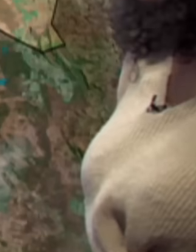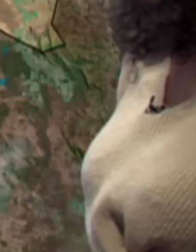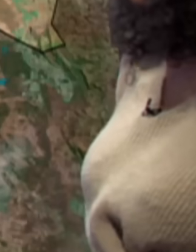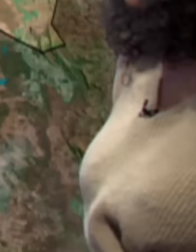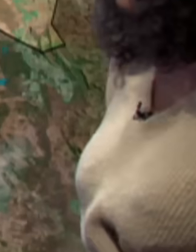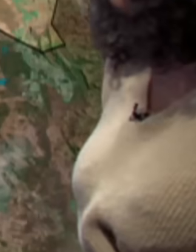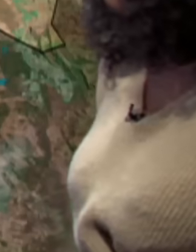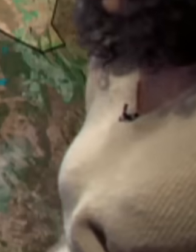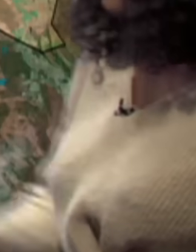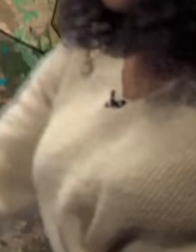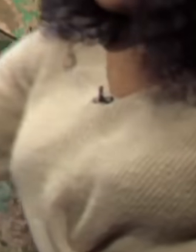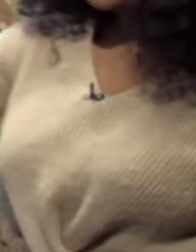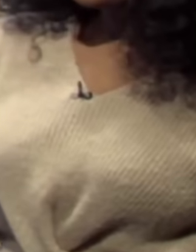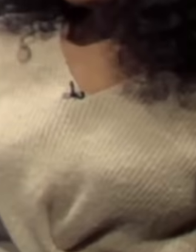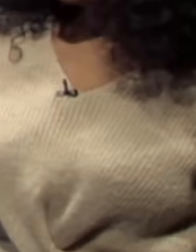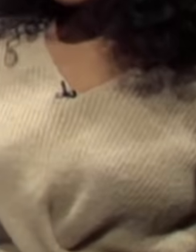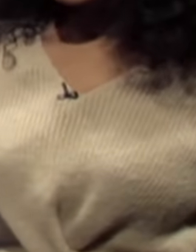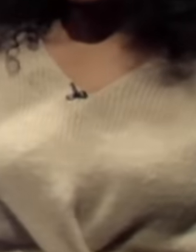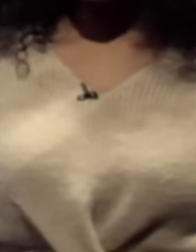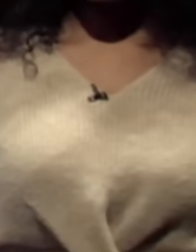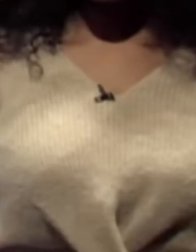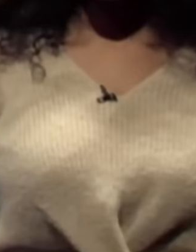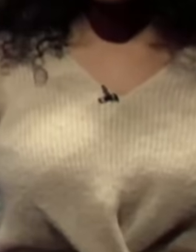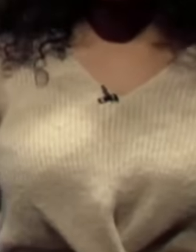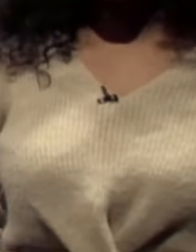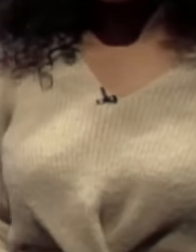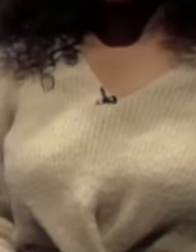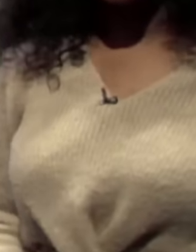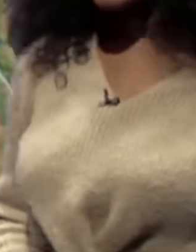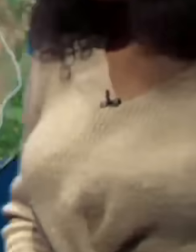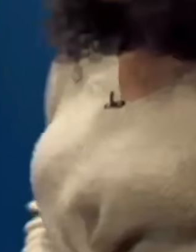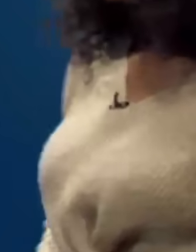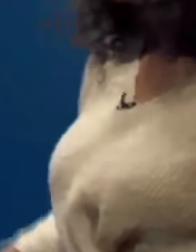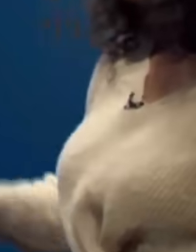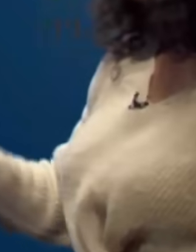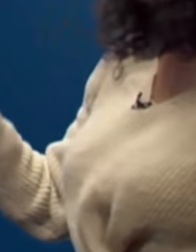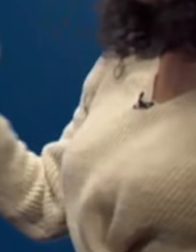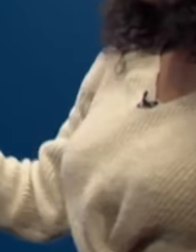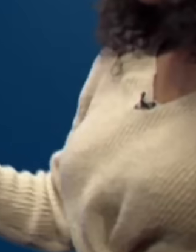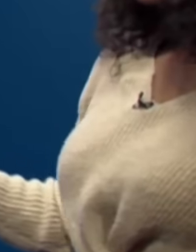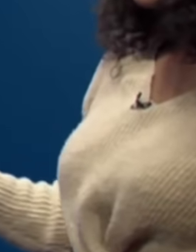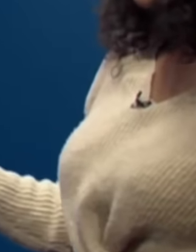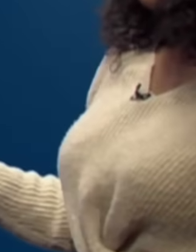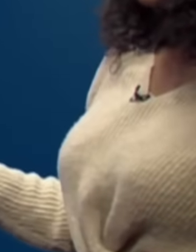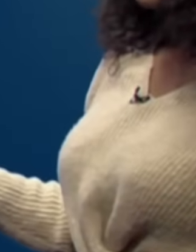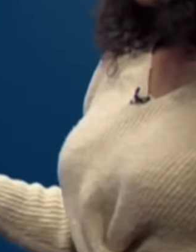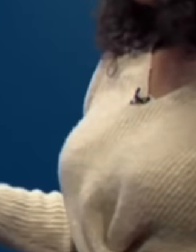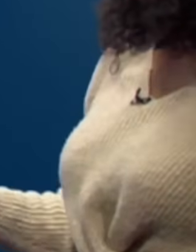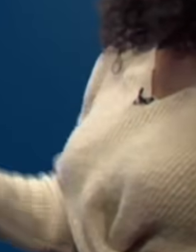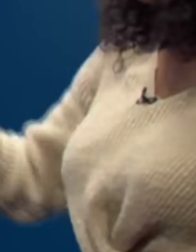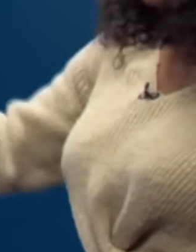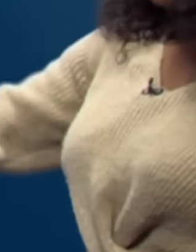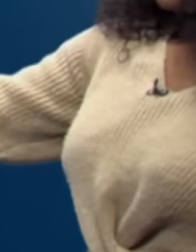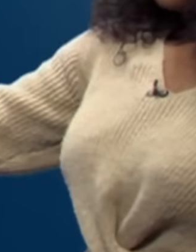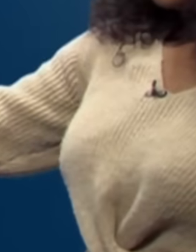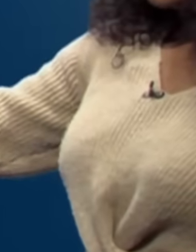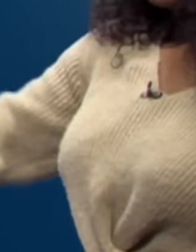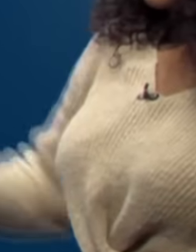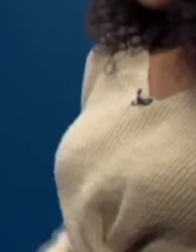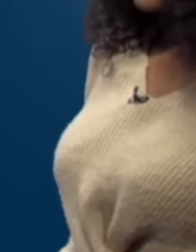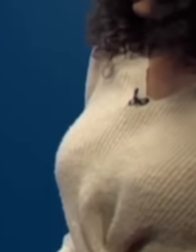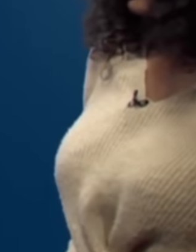le 31. Fa re lebelela Emelo ka digata di le 4 go ya go di le 21. KwaZulu-Natal go tla nna le pula. Fa re